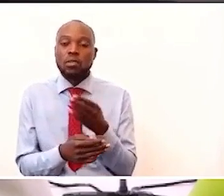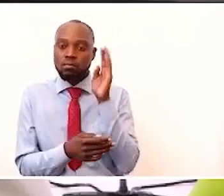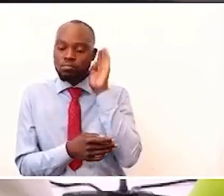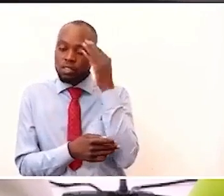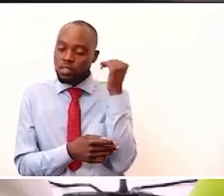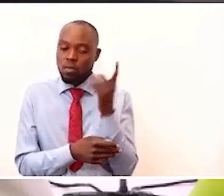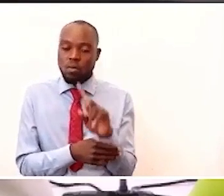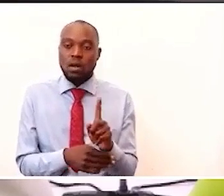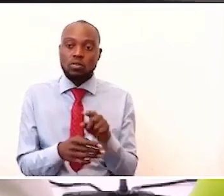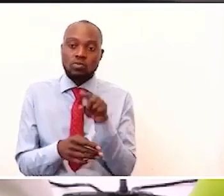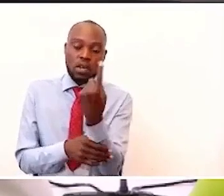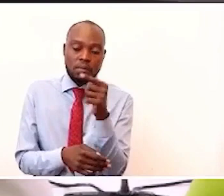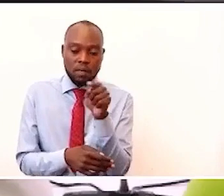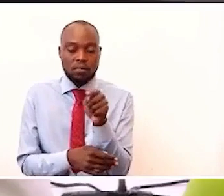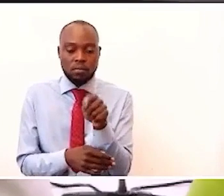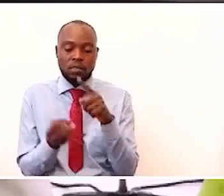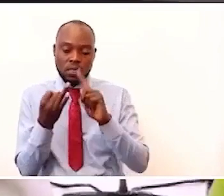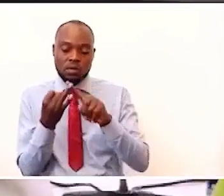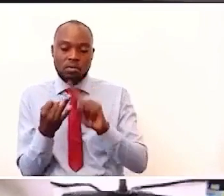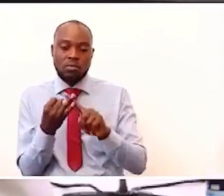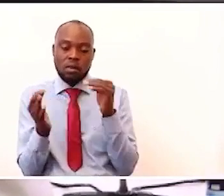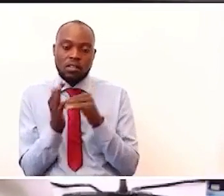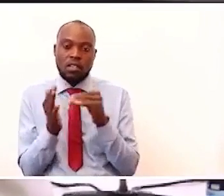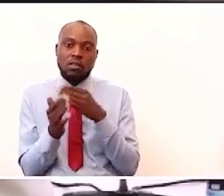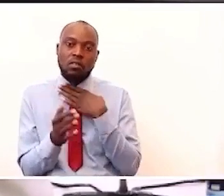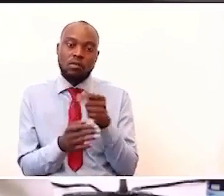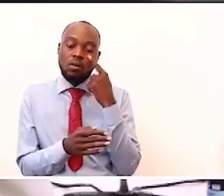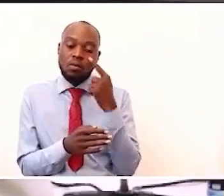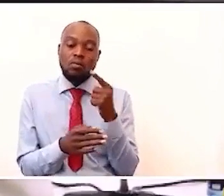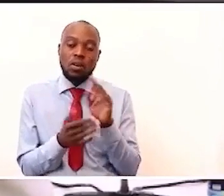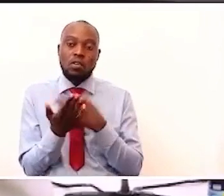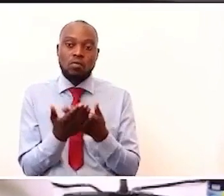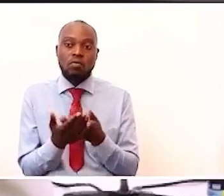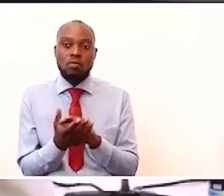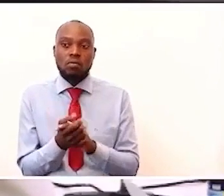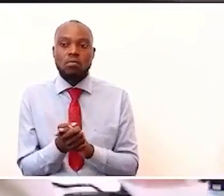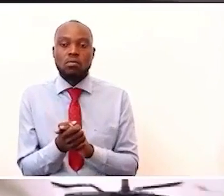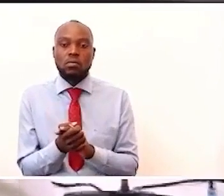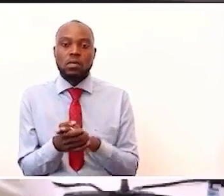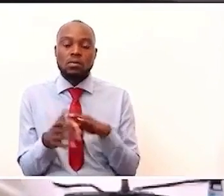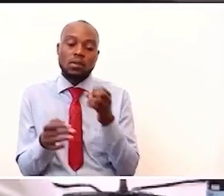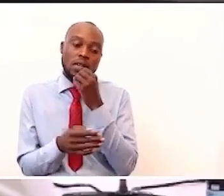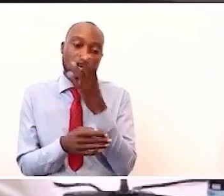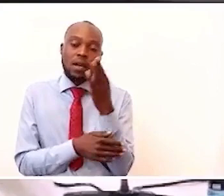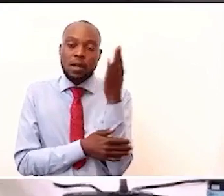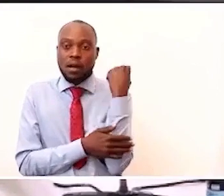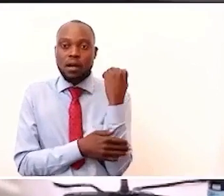So I think one is that. Two, and again, just to endorse, because Bai already answered it, the question